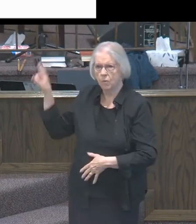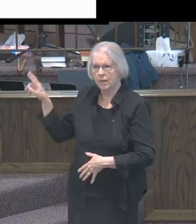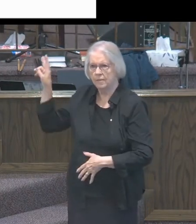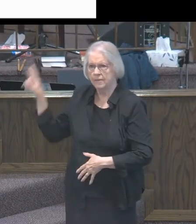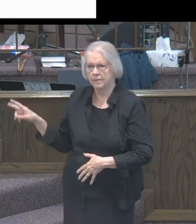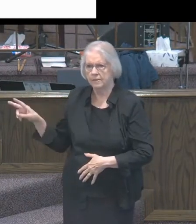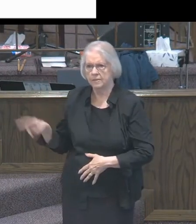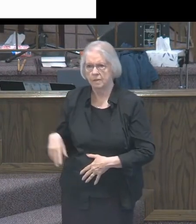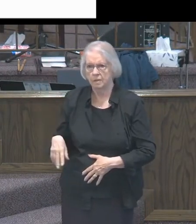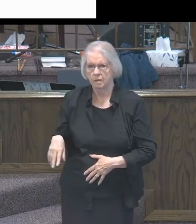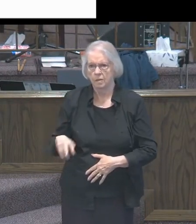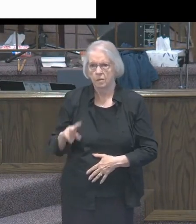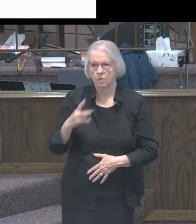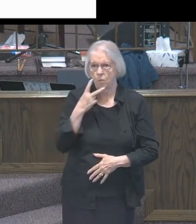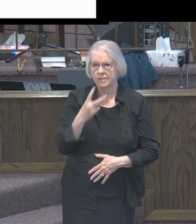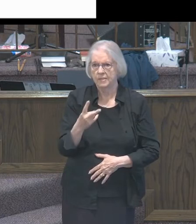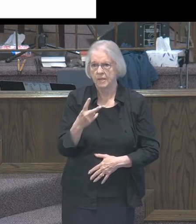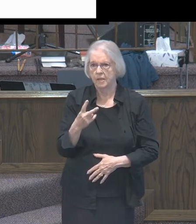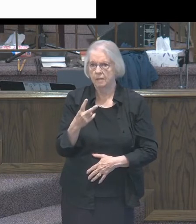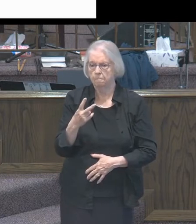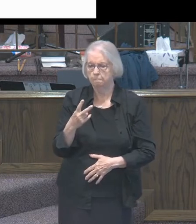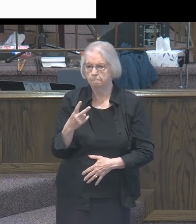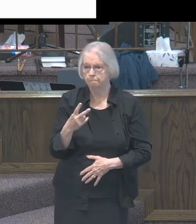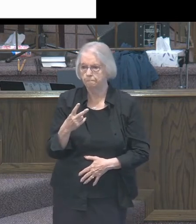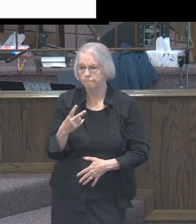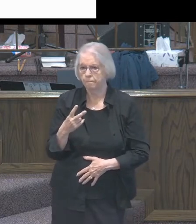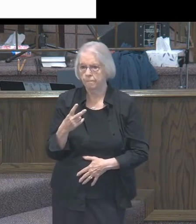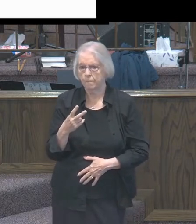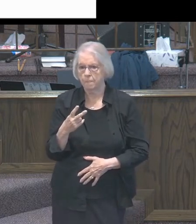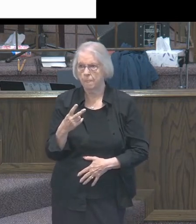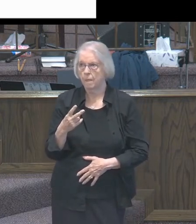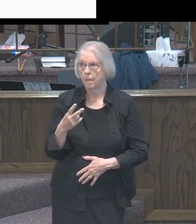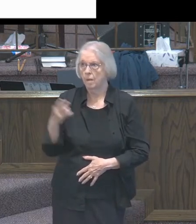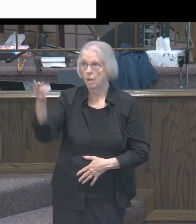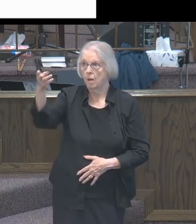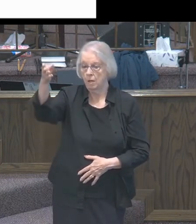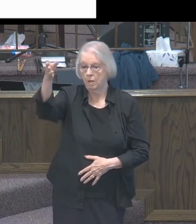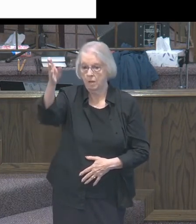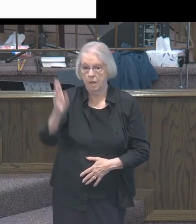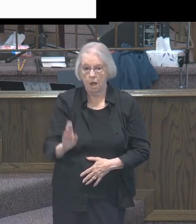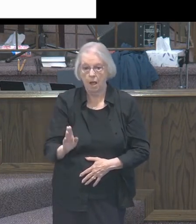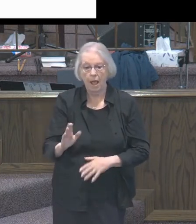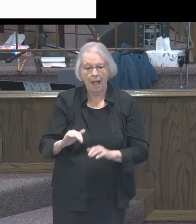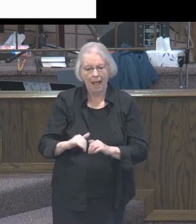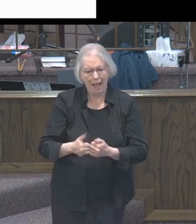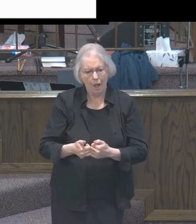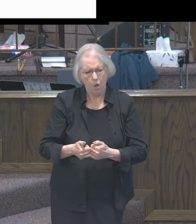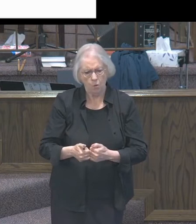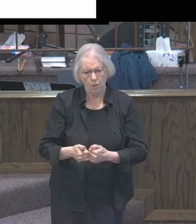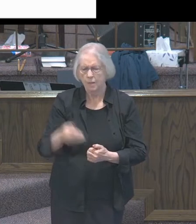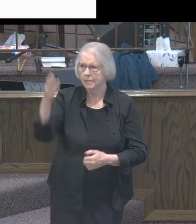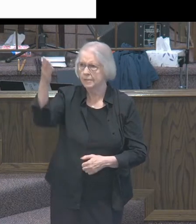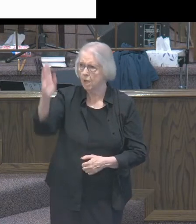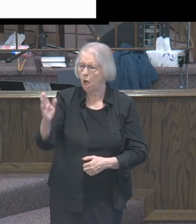that are to be used with, interpreted according to, with God's help, as to how do I live my life? What is it